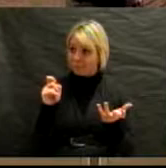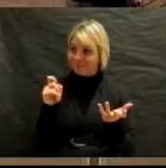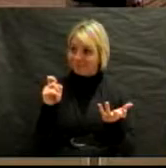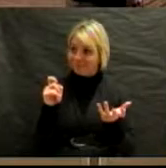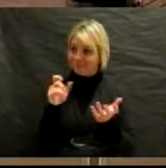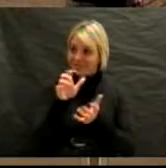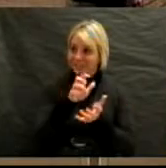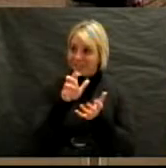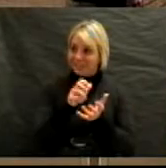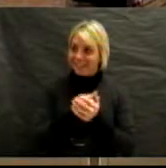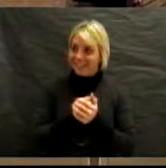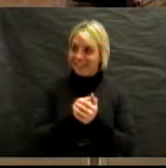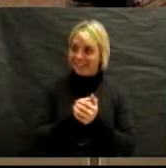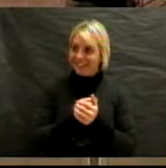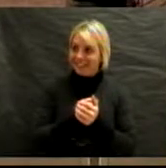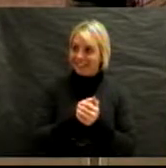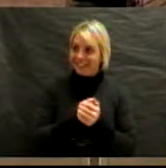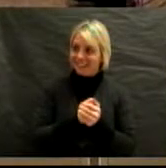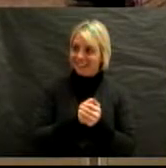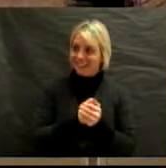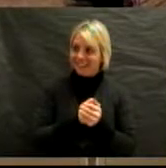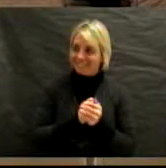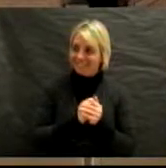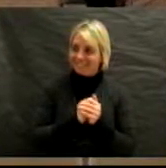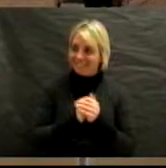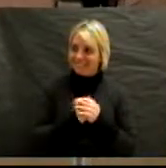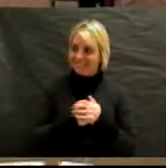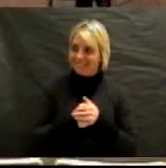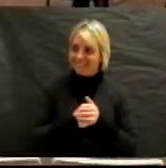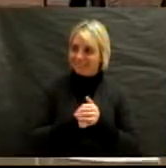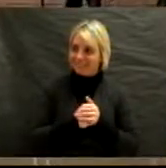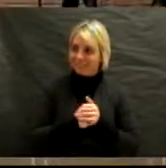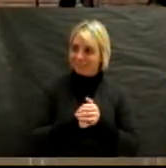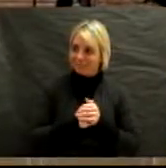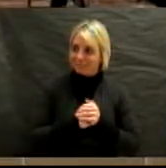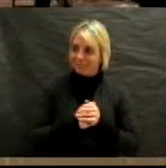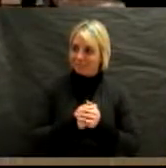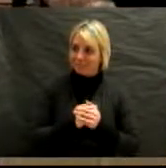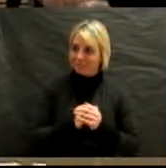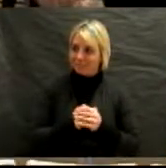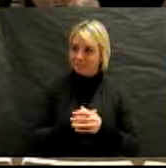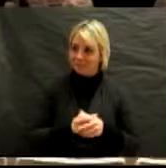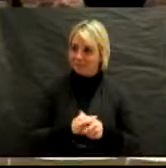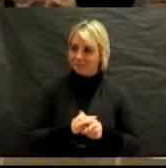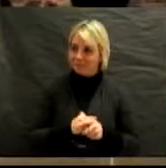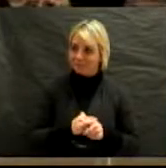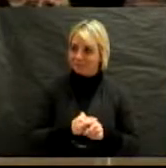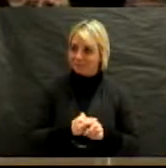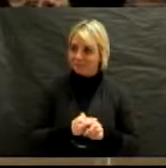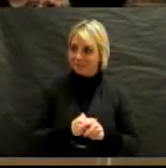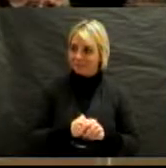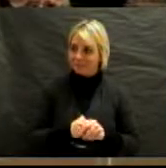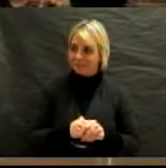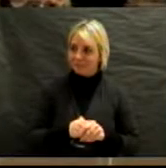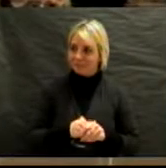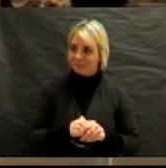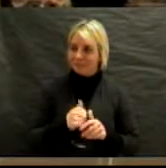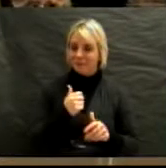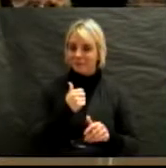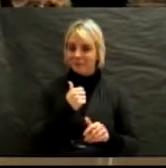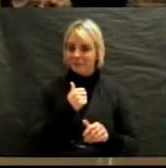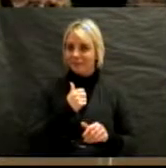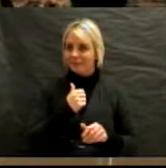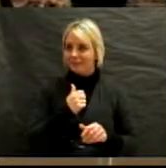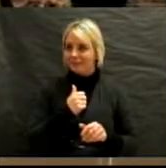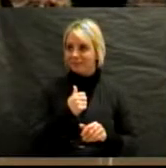We'll see if we hold you to that or not. Talking about last words, though, my last word is I just do not think it's in the best interest of our